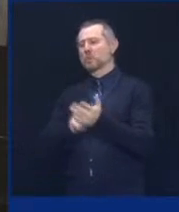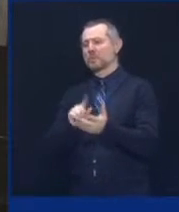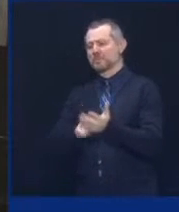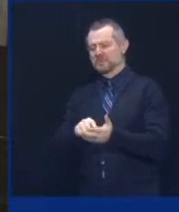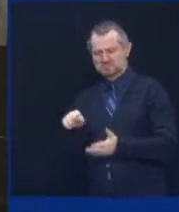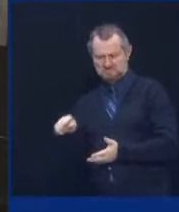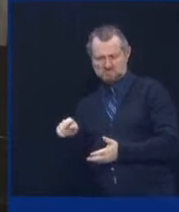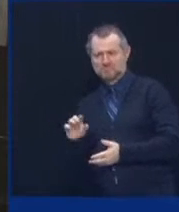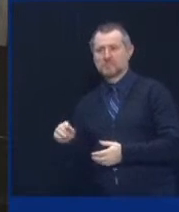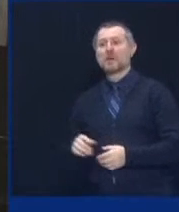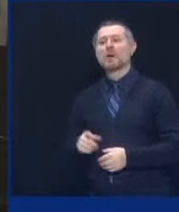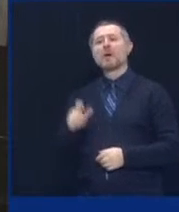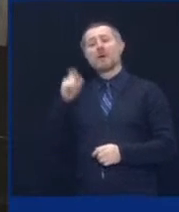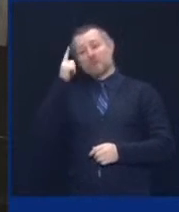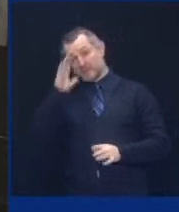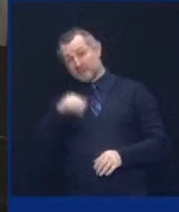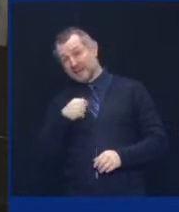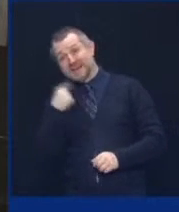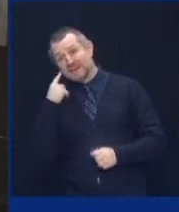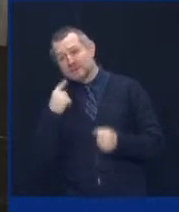Hello, Governor, can you hear me? Yes.